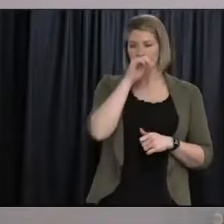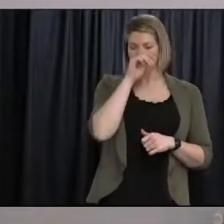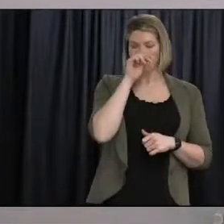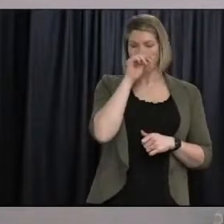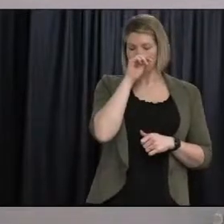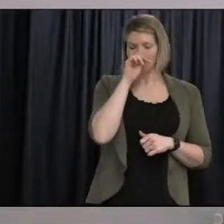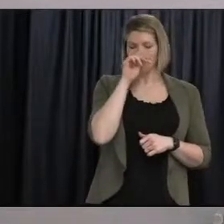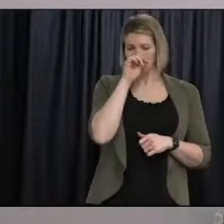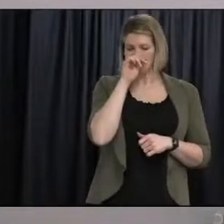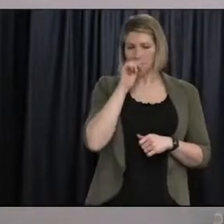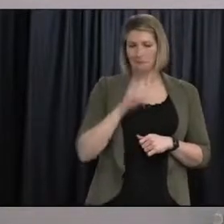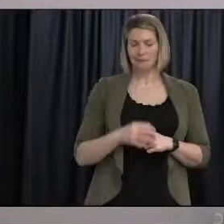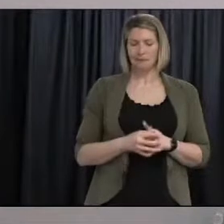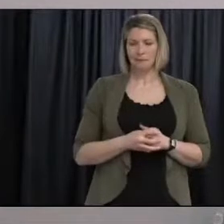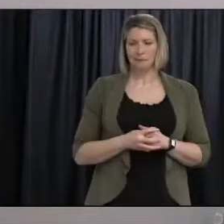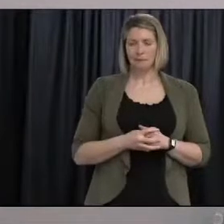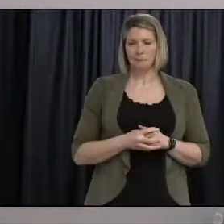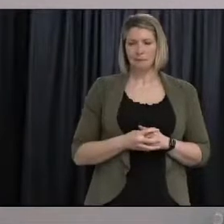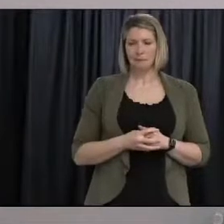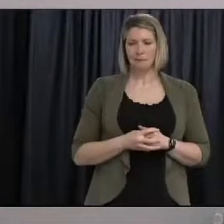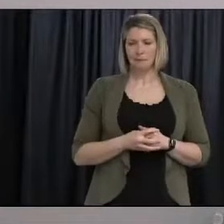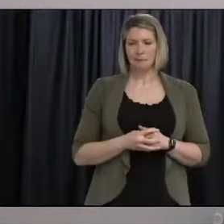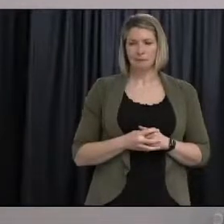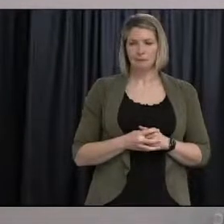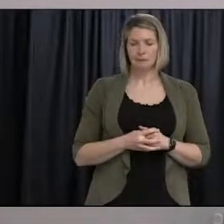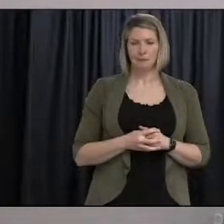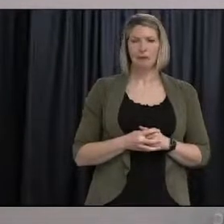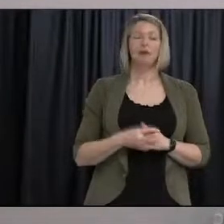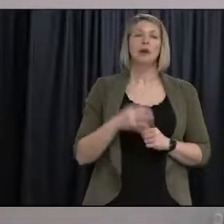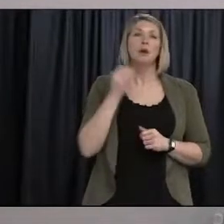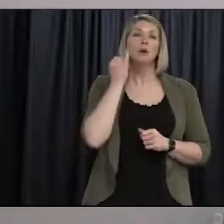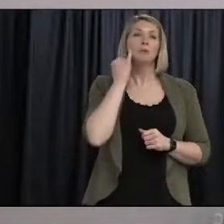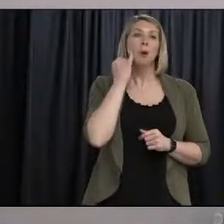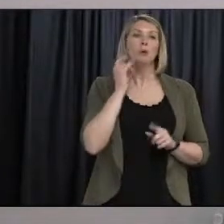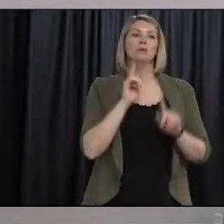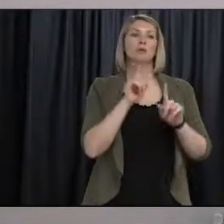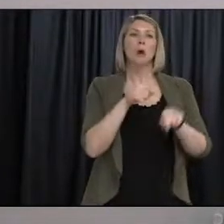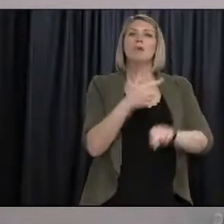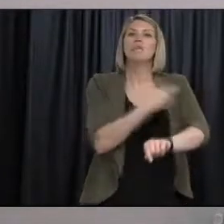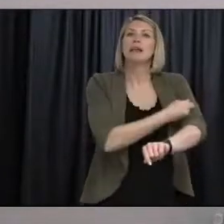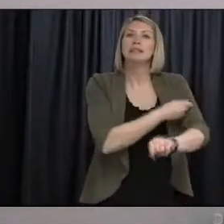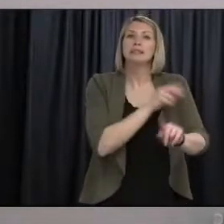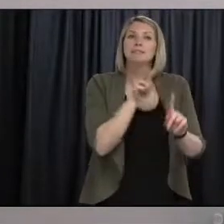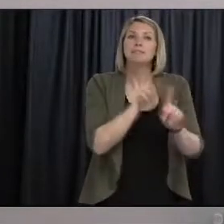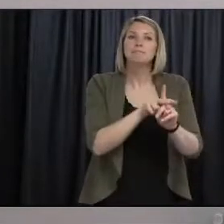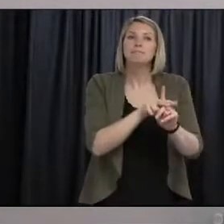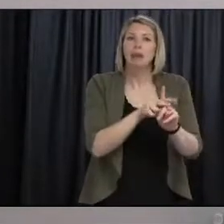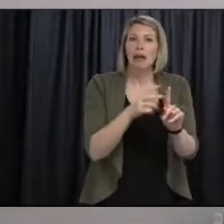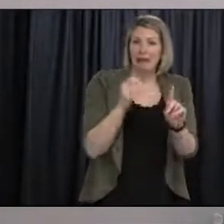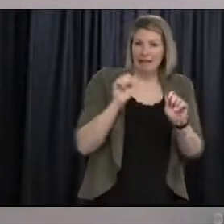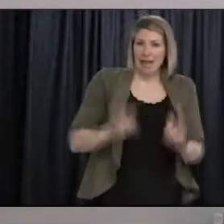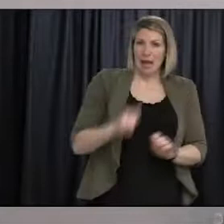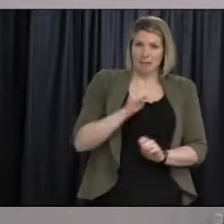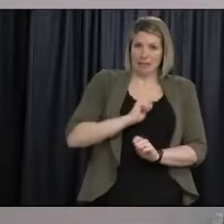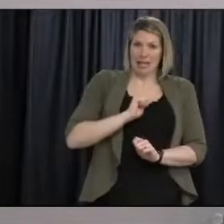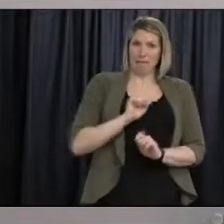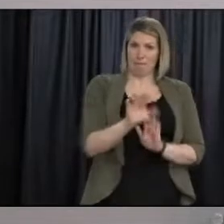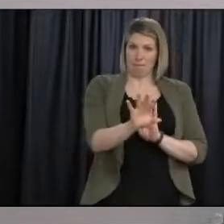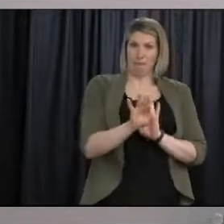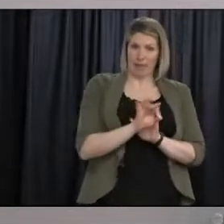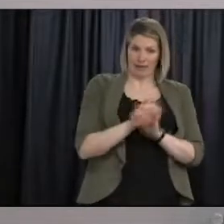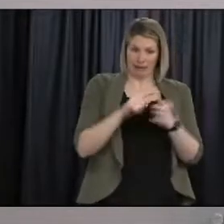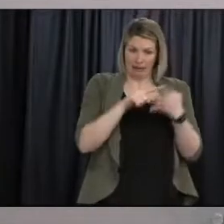of the brands of vaccine they're going to receive, and what happens if someone, for example, who's 56 and is told you're going to be